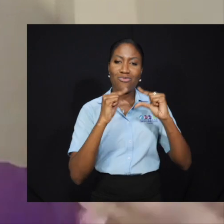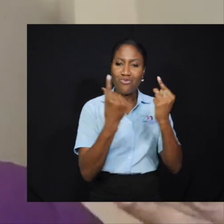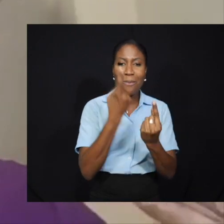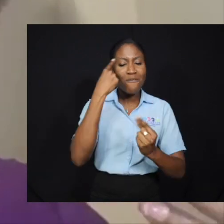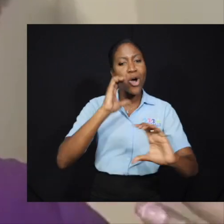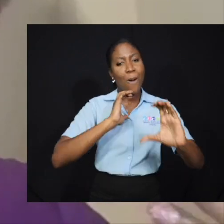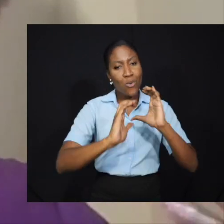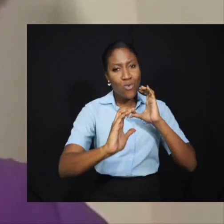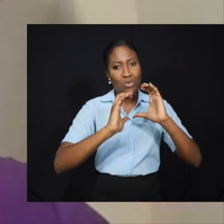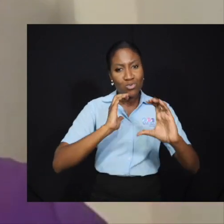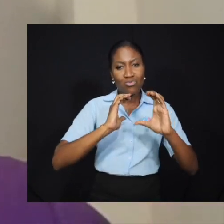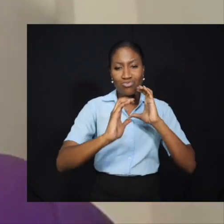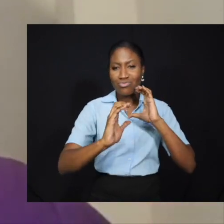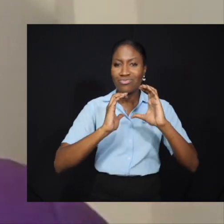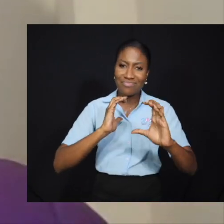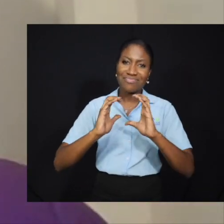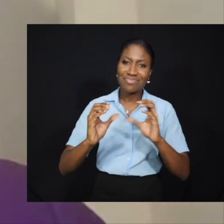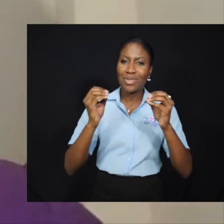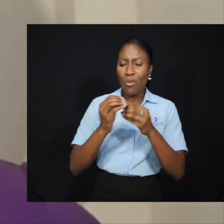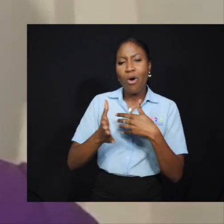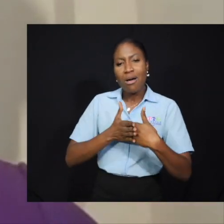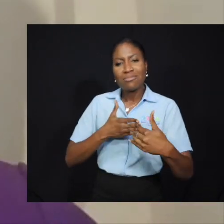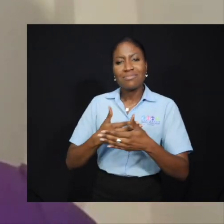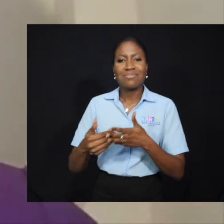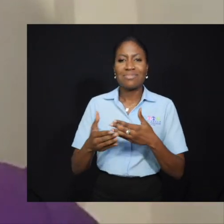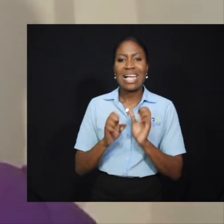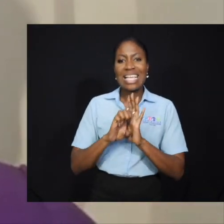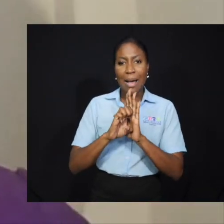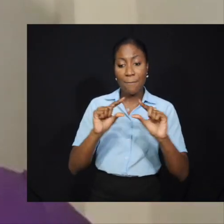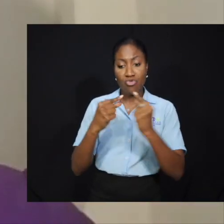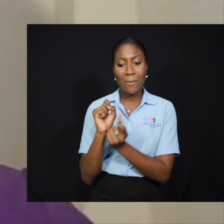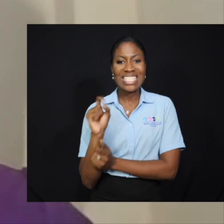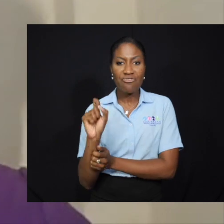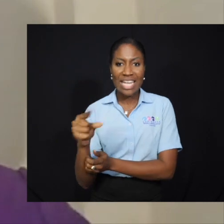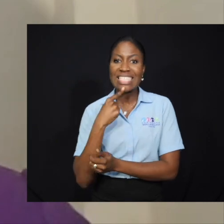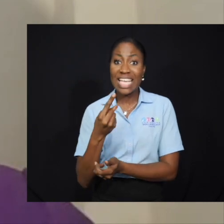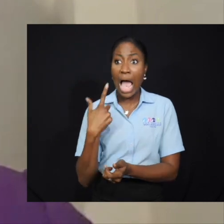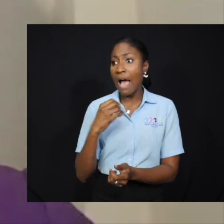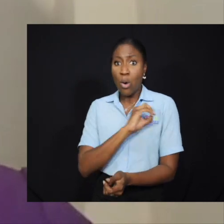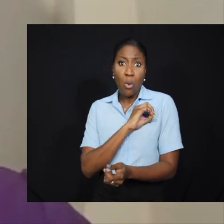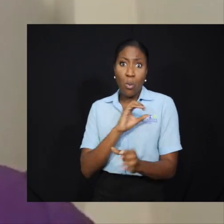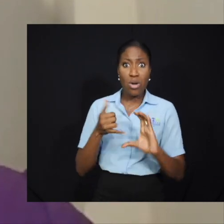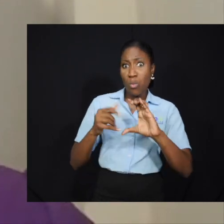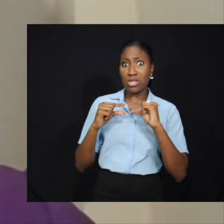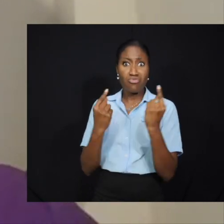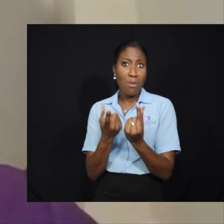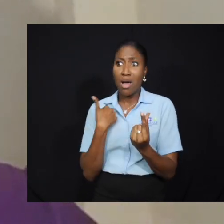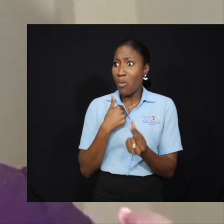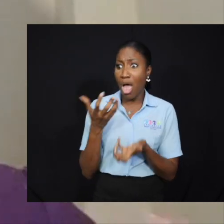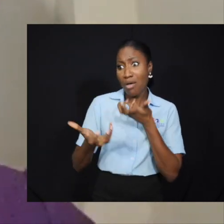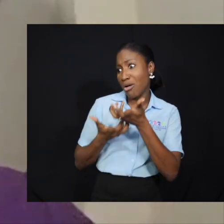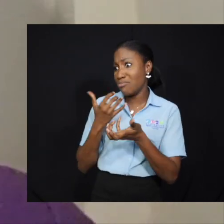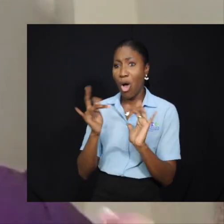already beginning to get comfortable. So you would have the group from Sandy Granny saying, we have our own WhatsApp group, you know, and we